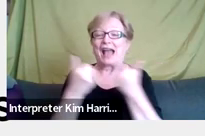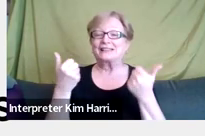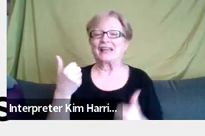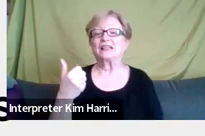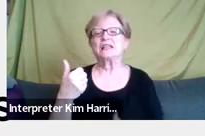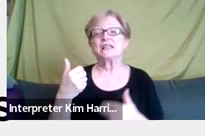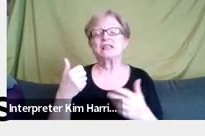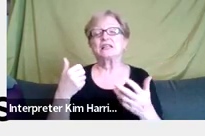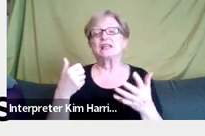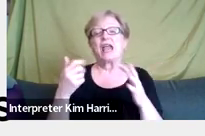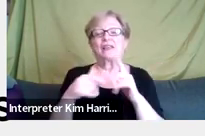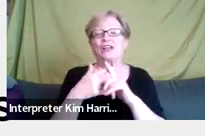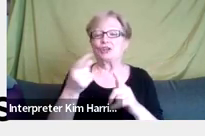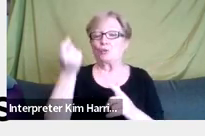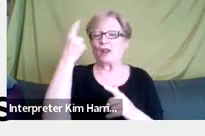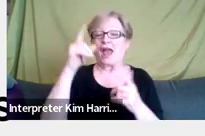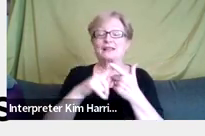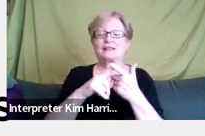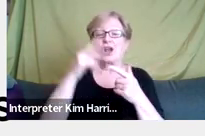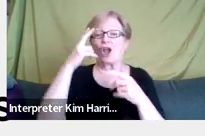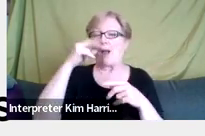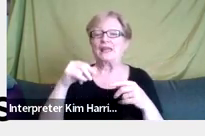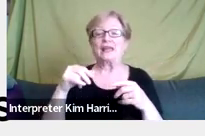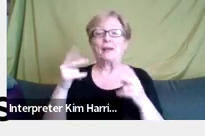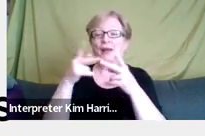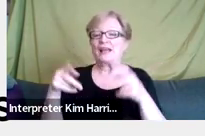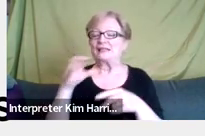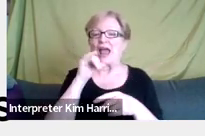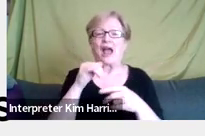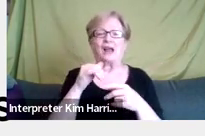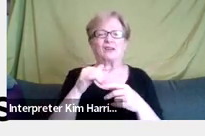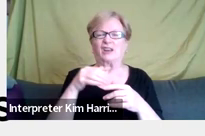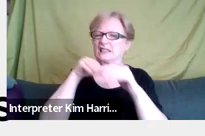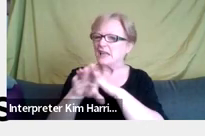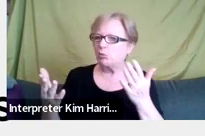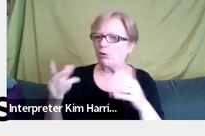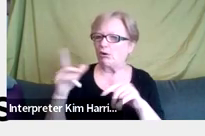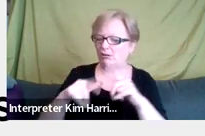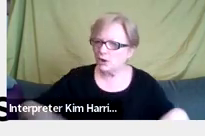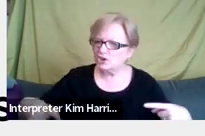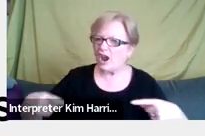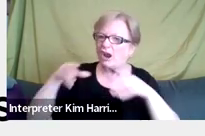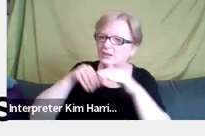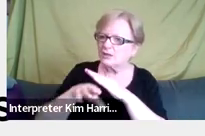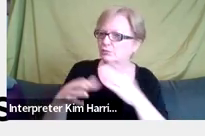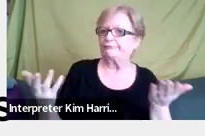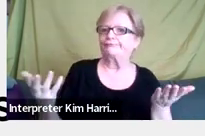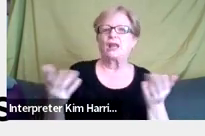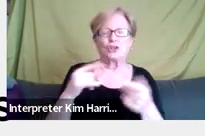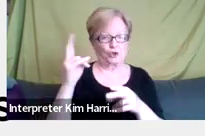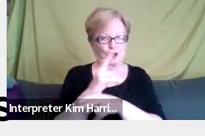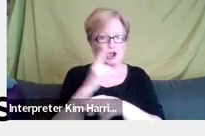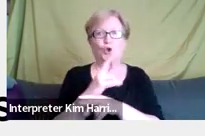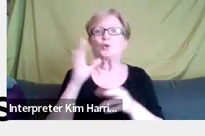the comedy space was not very accessible. So she used that platform to